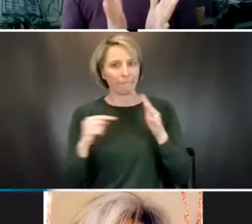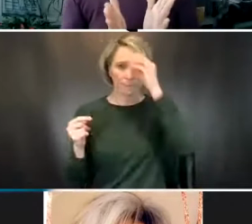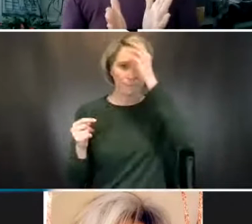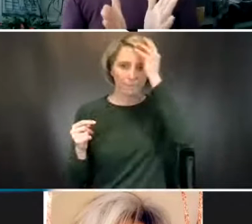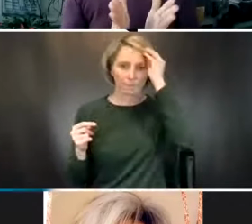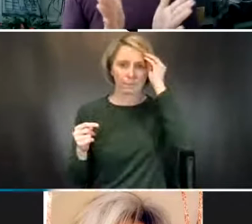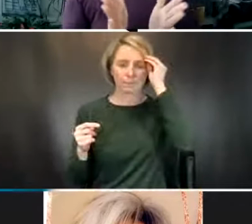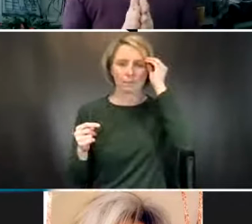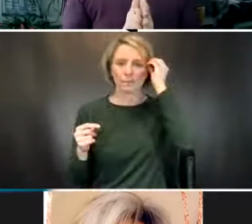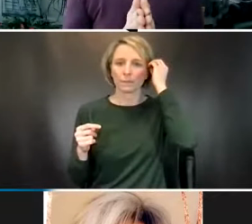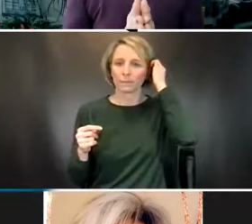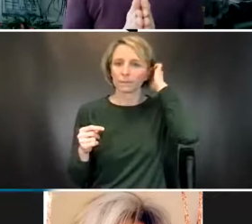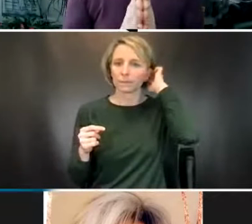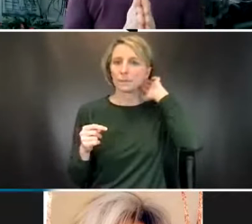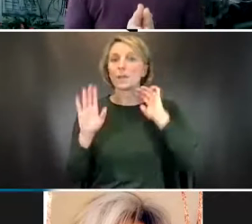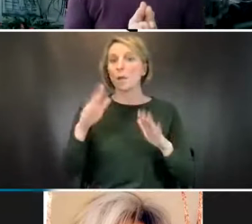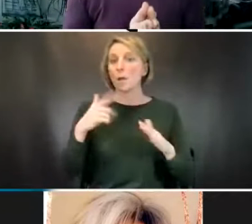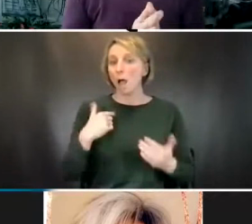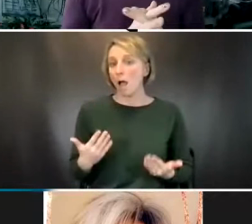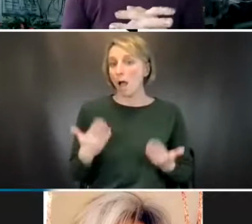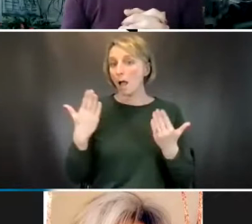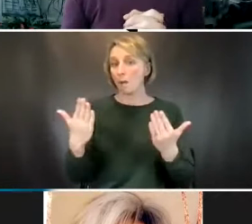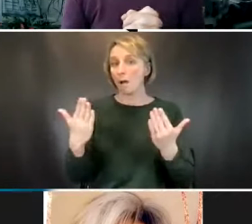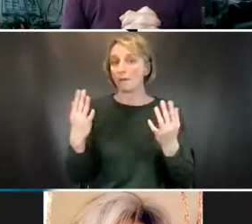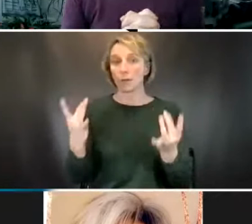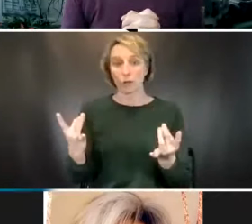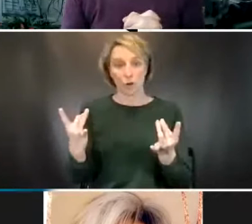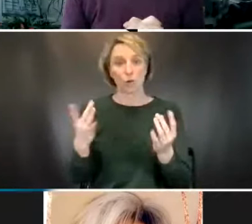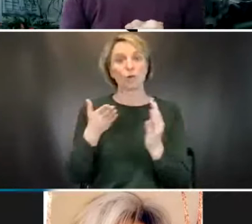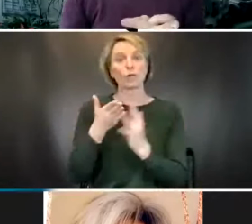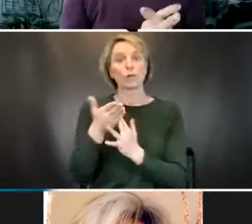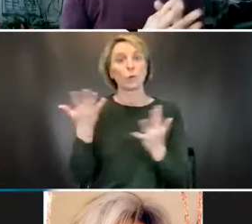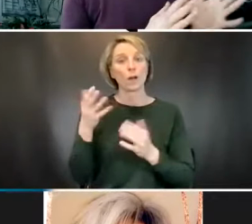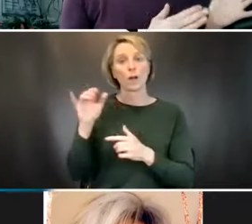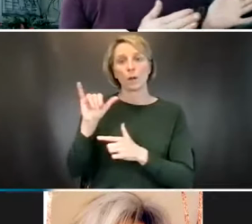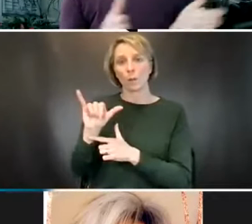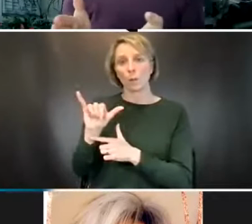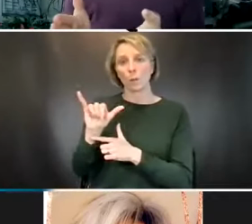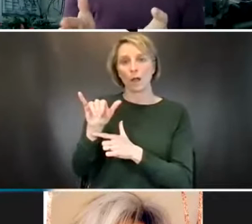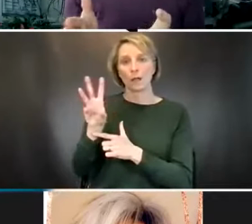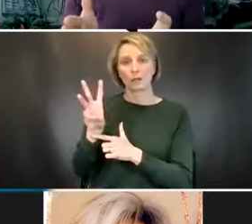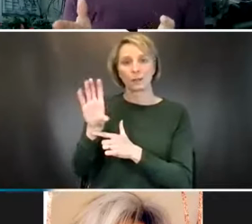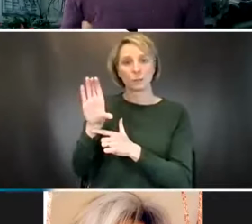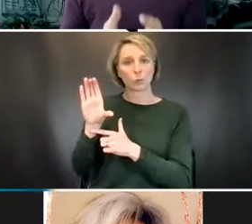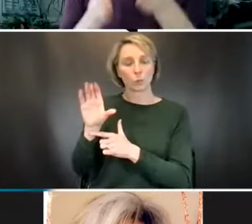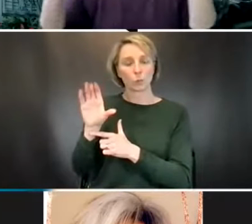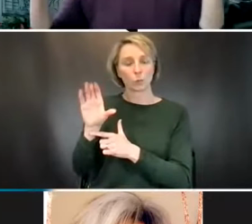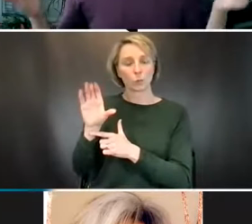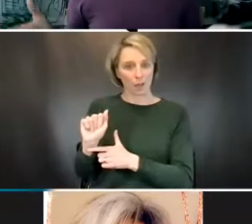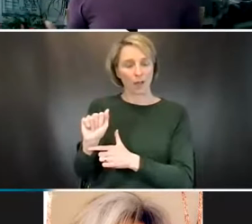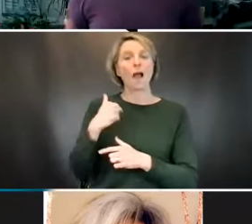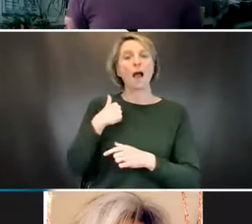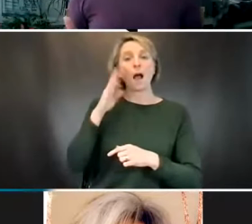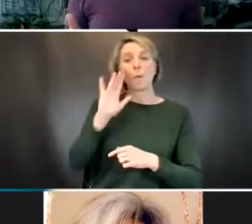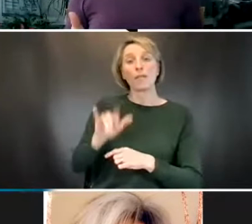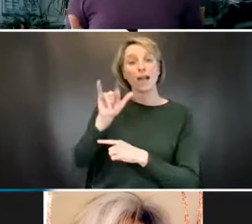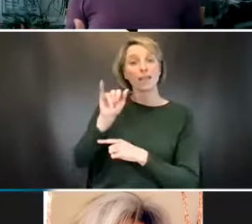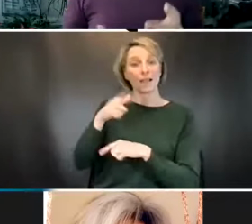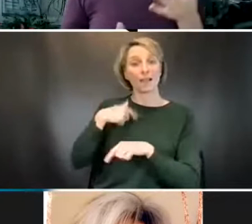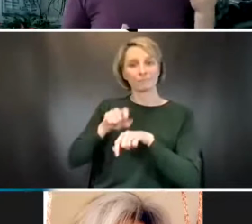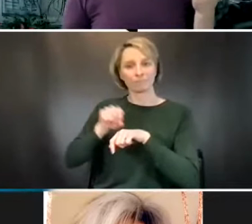So I am offering yoga from the museum through the YWCA. So I will send that link to Carrie, and everyone that's coming to